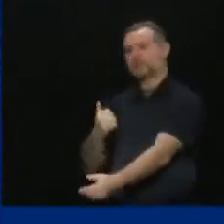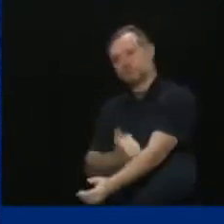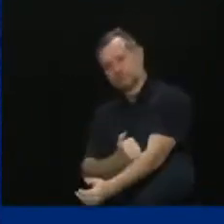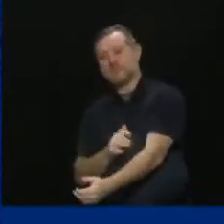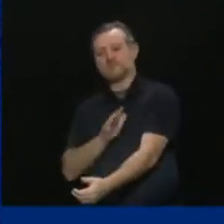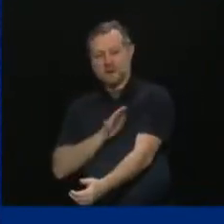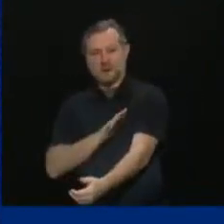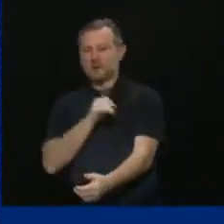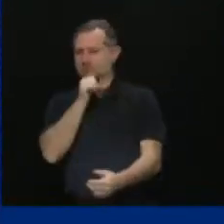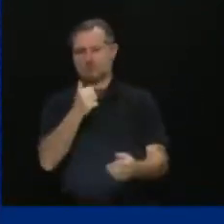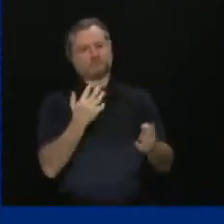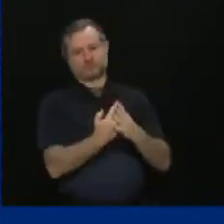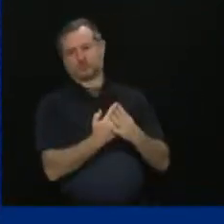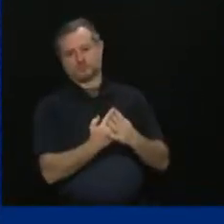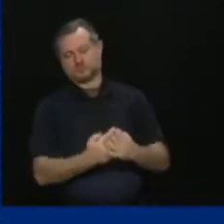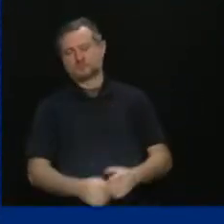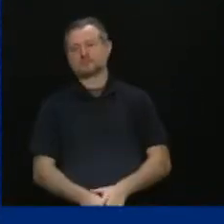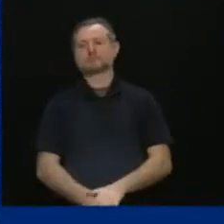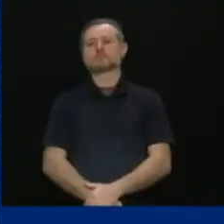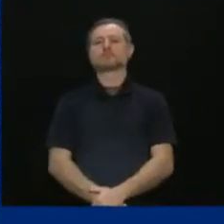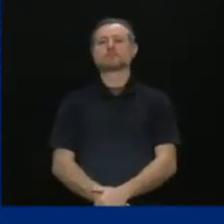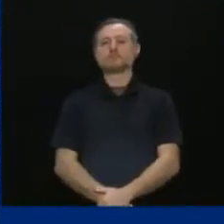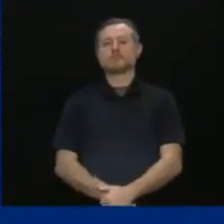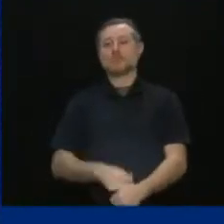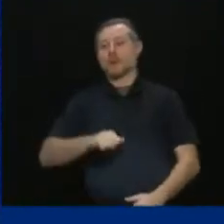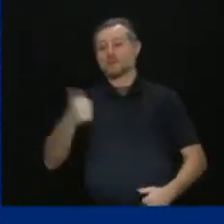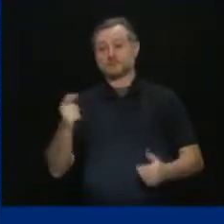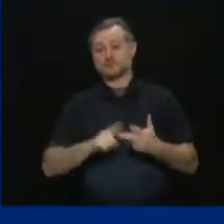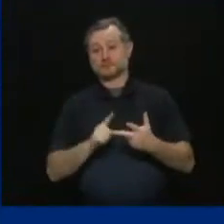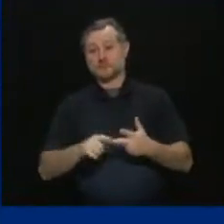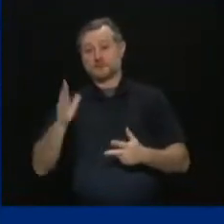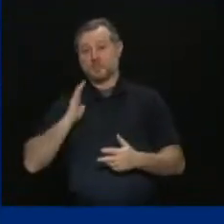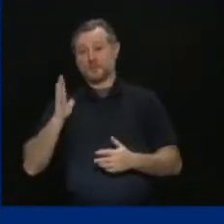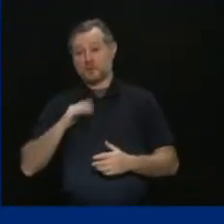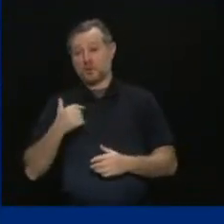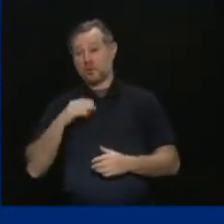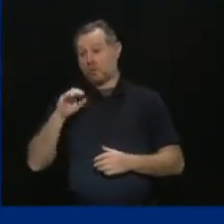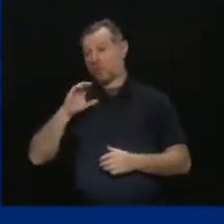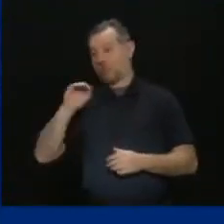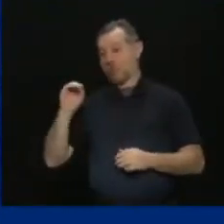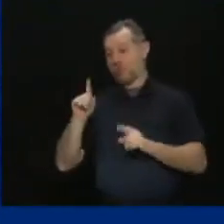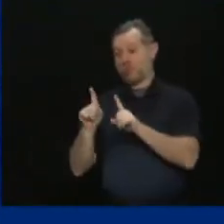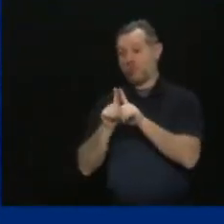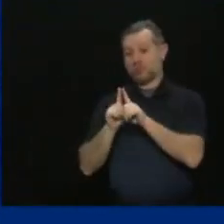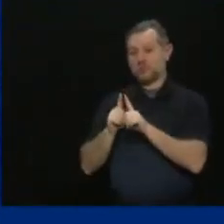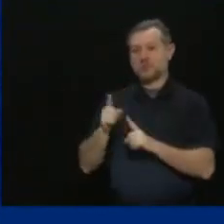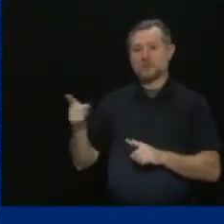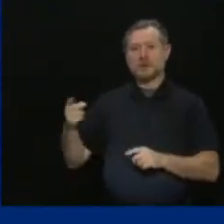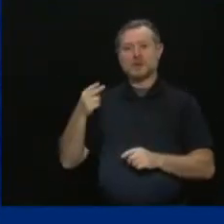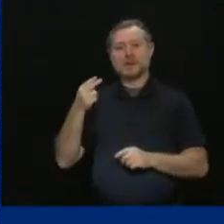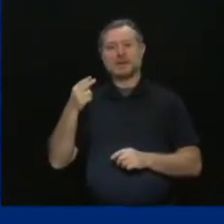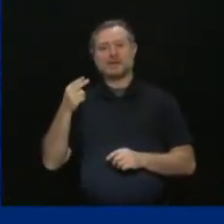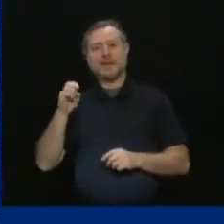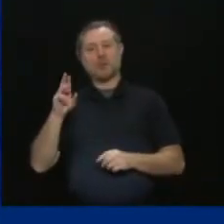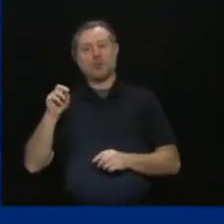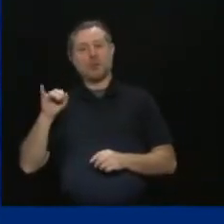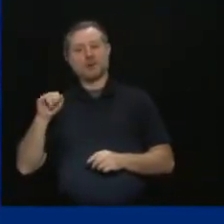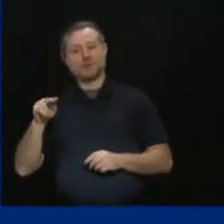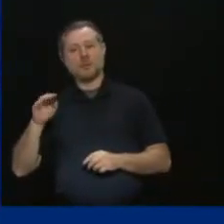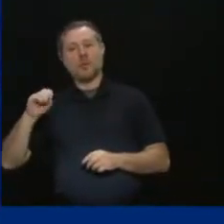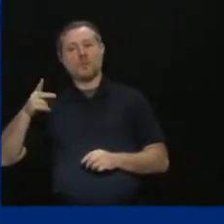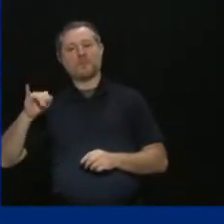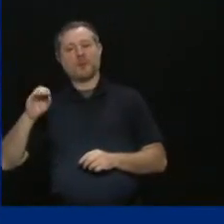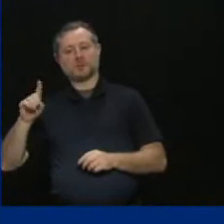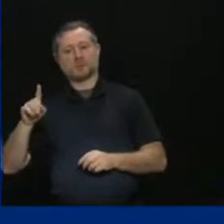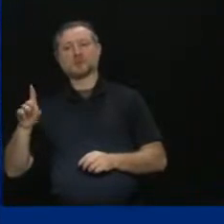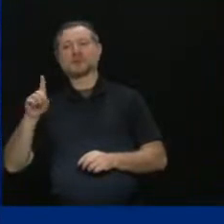And another issue, when I was co-chair of the heroin opioid task force that took me to every corner of the state over the last 7 years,